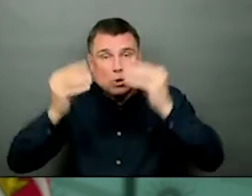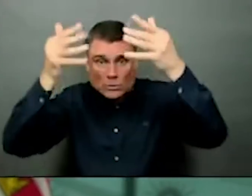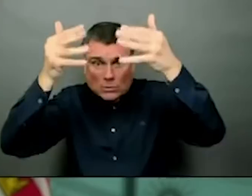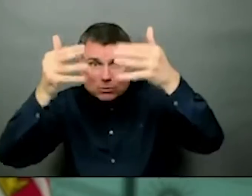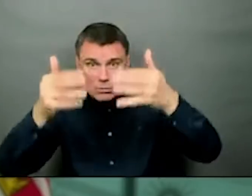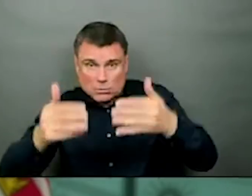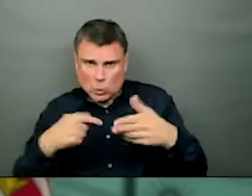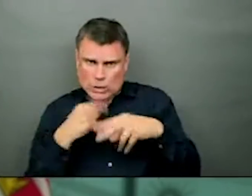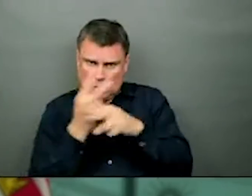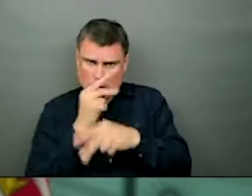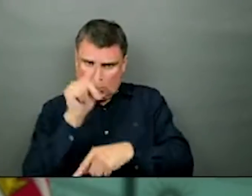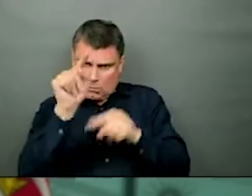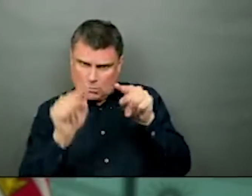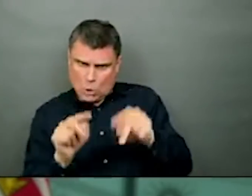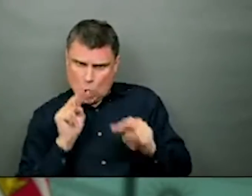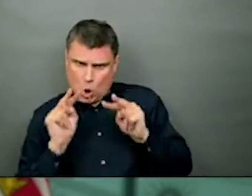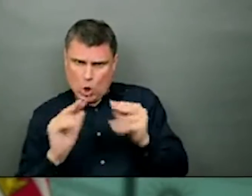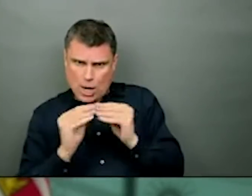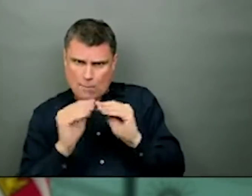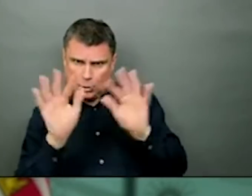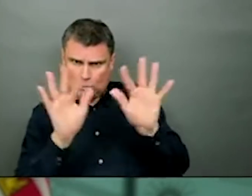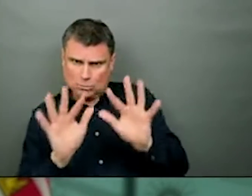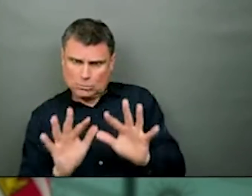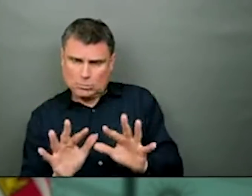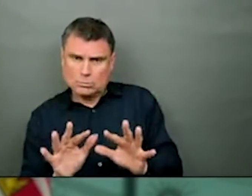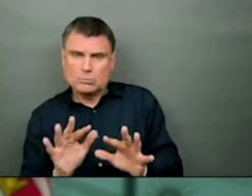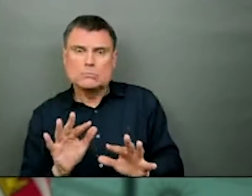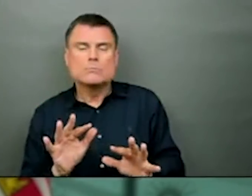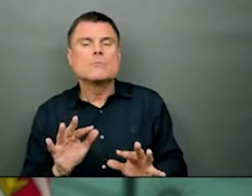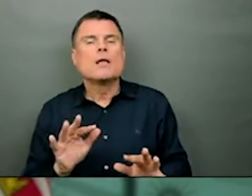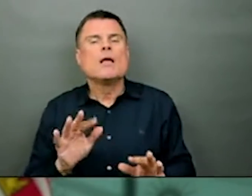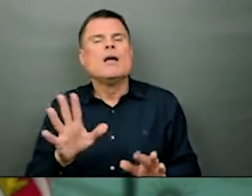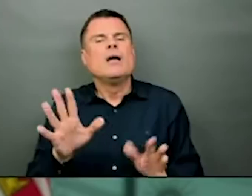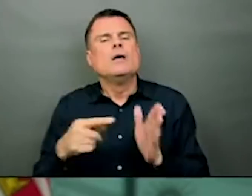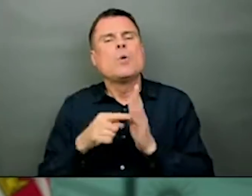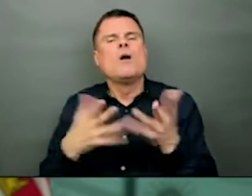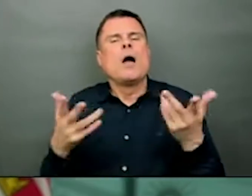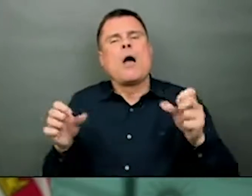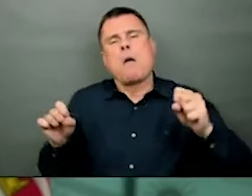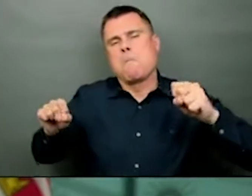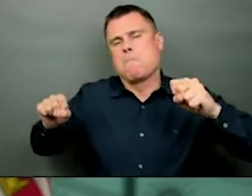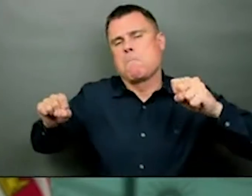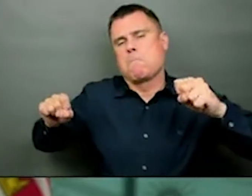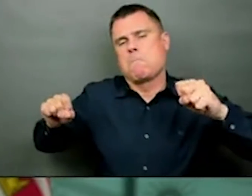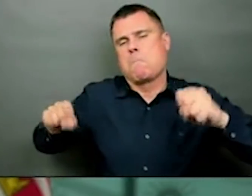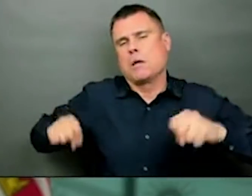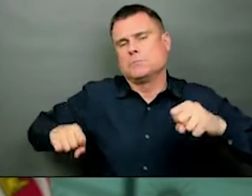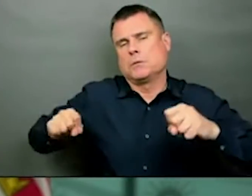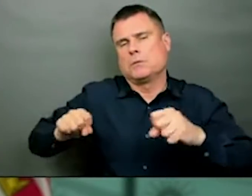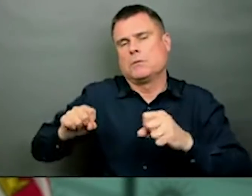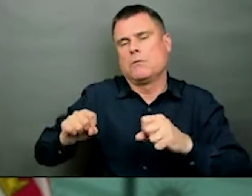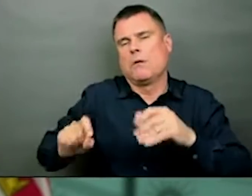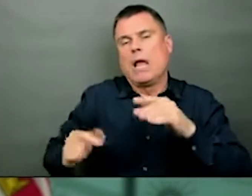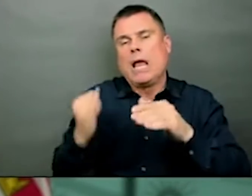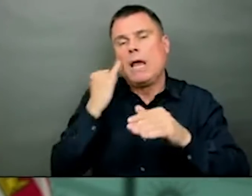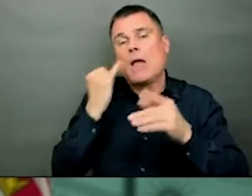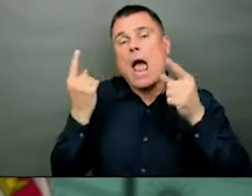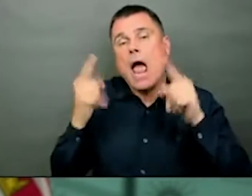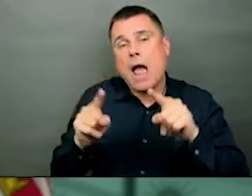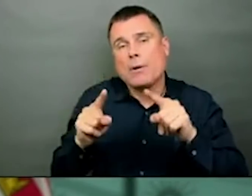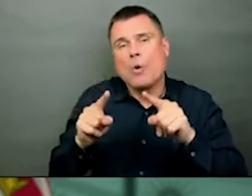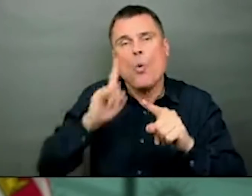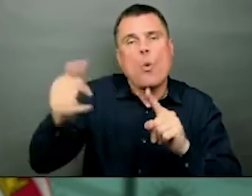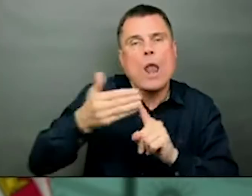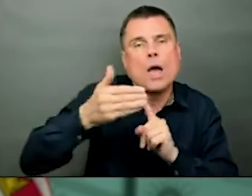potential scenarios. They don't predict what's going to happen. And I think that's really important to remember. So what we need to